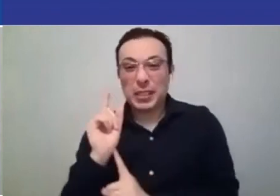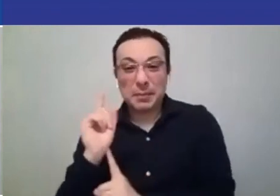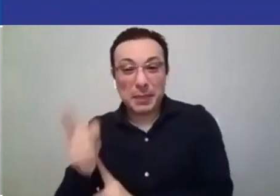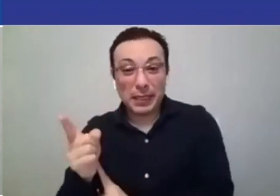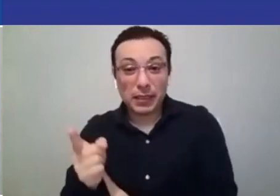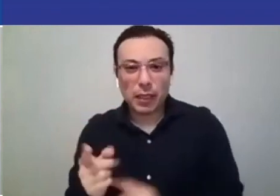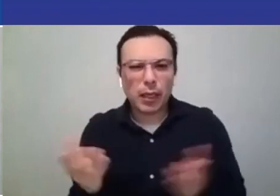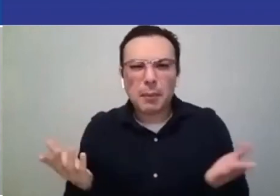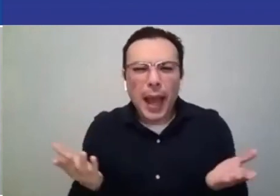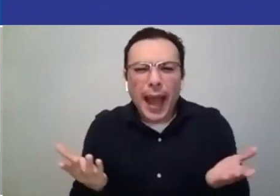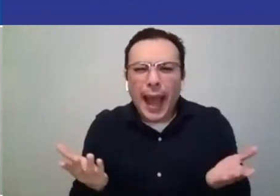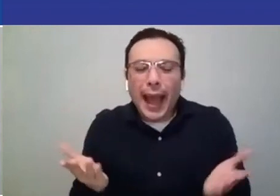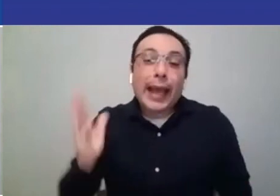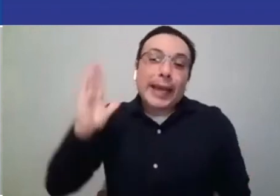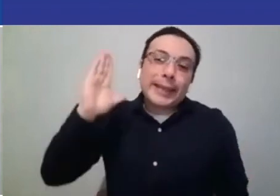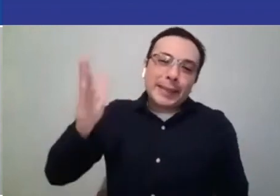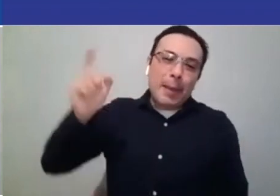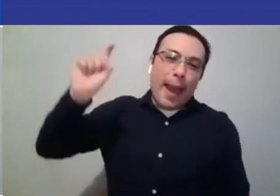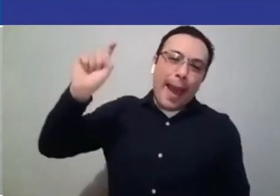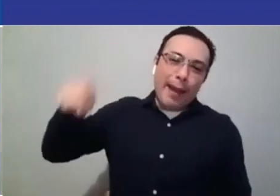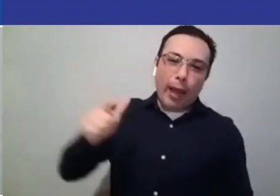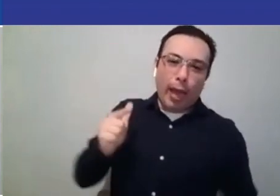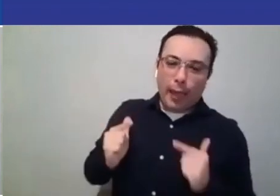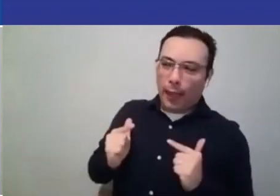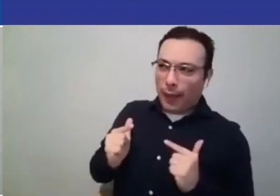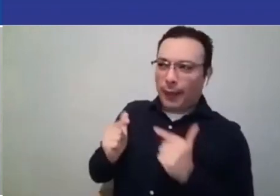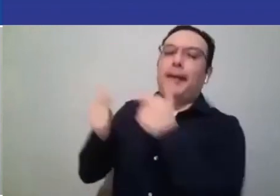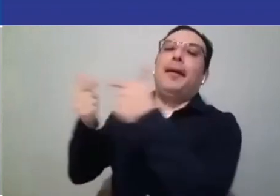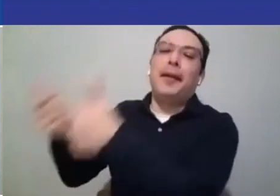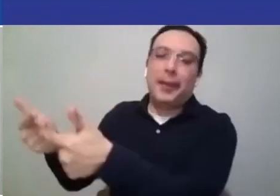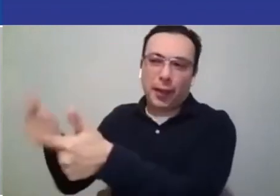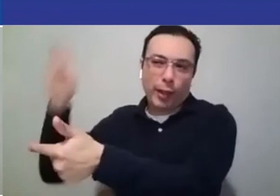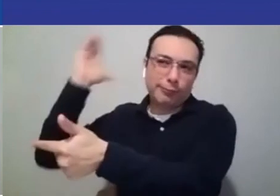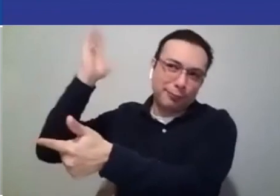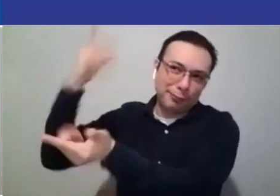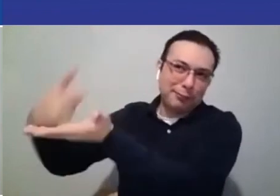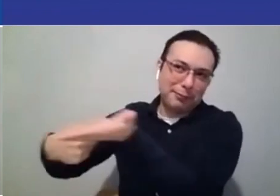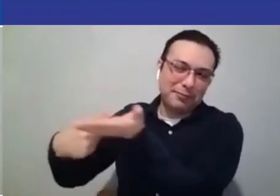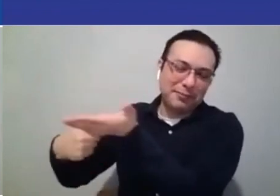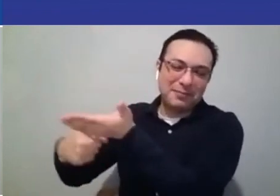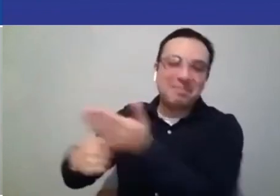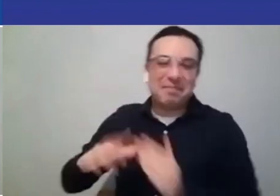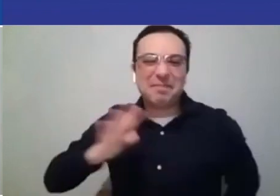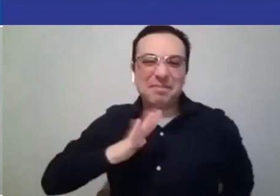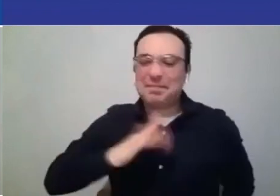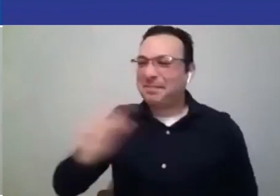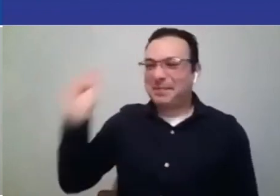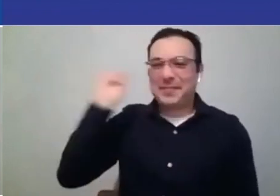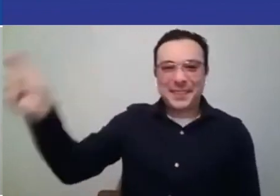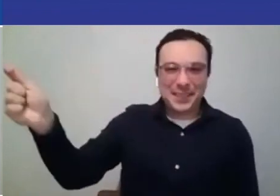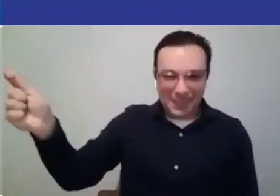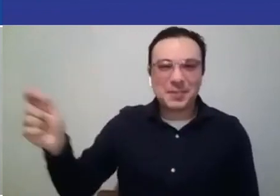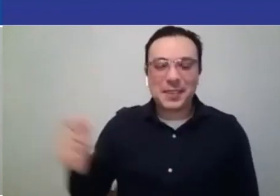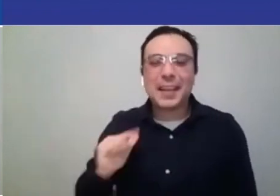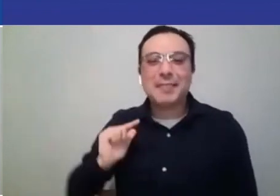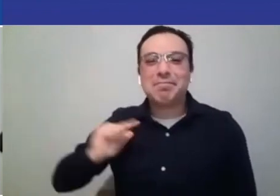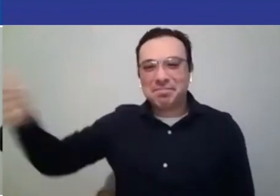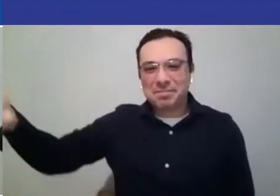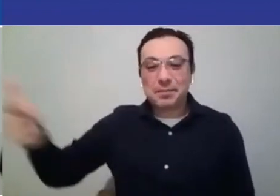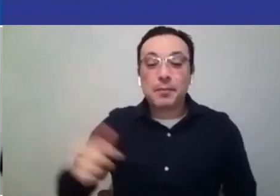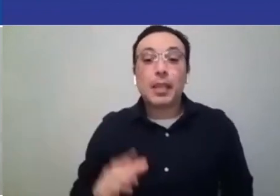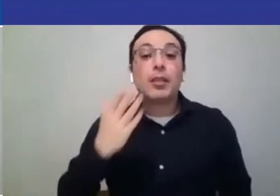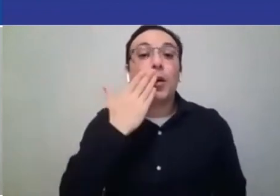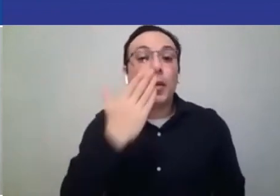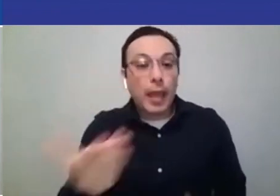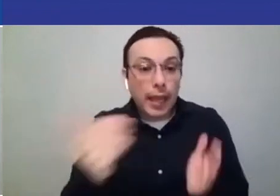rich discussion. I wish we had another 15 or 20 minutes, but there's some other people who apparently have some things to say in another panel discussion.